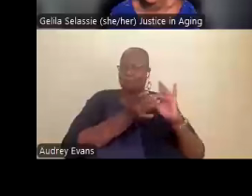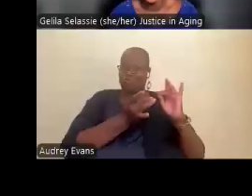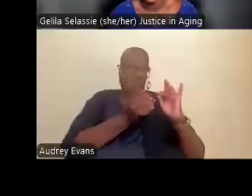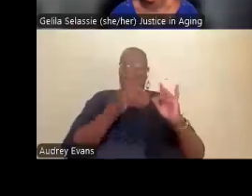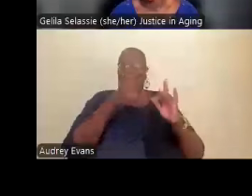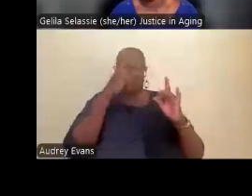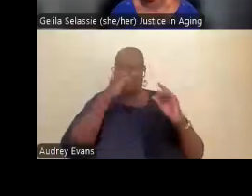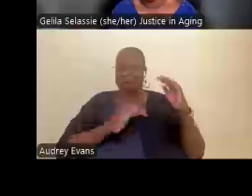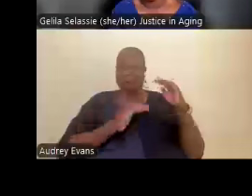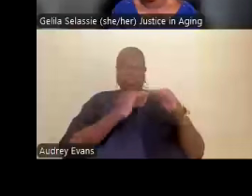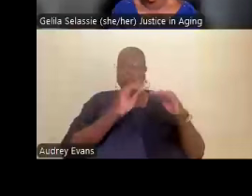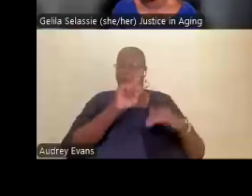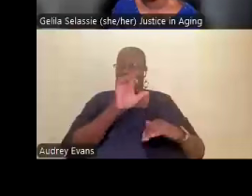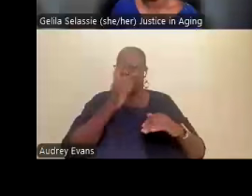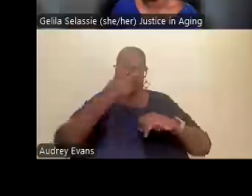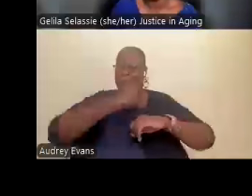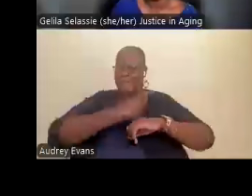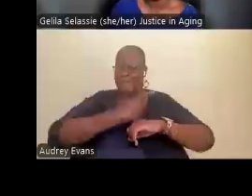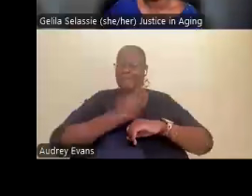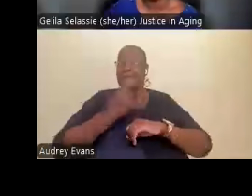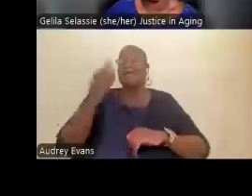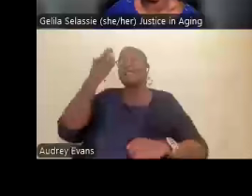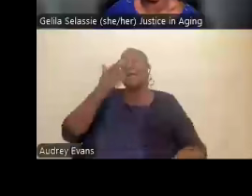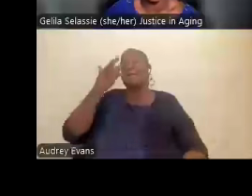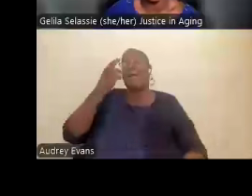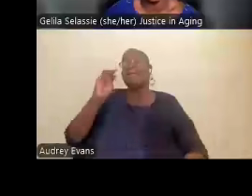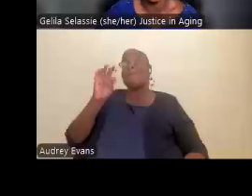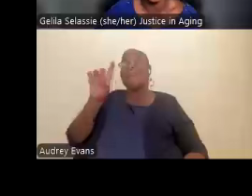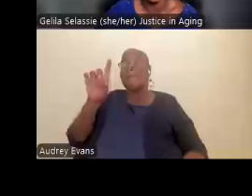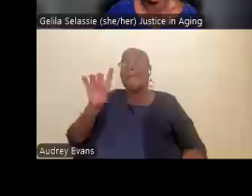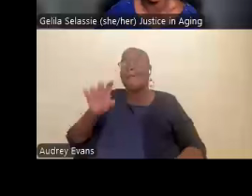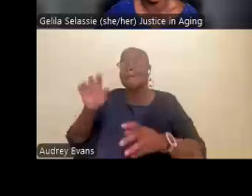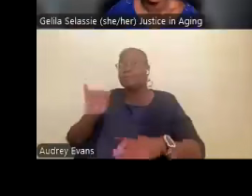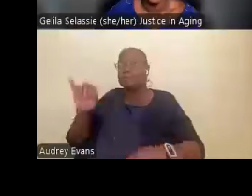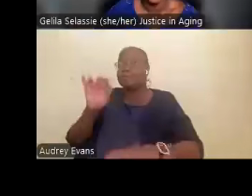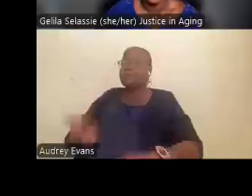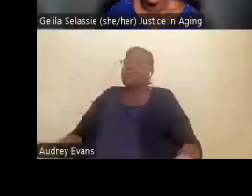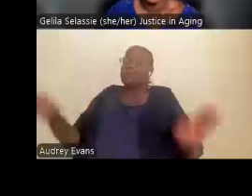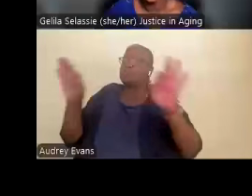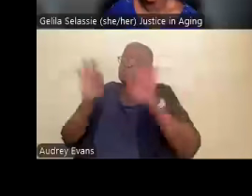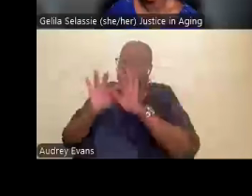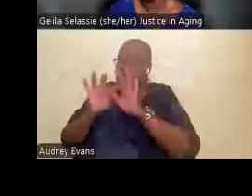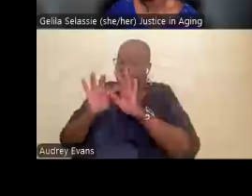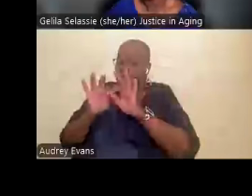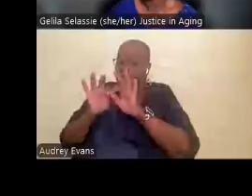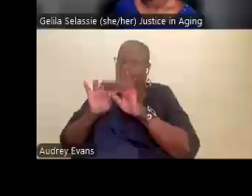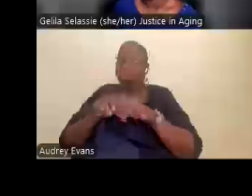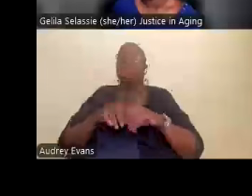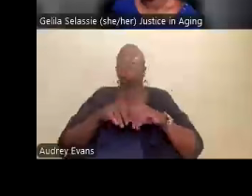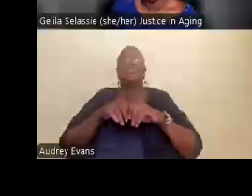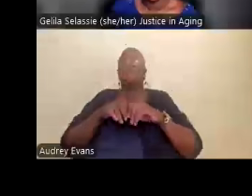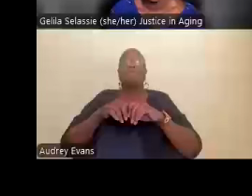days, which is, again, why Medicaid coverage is so crucial. Next slide.